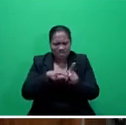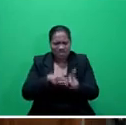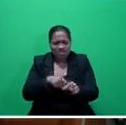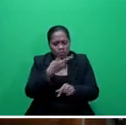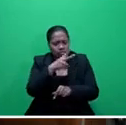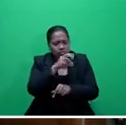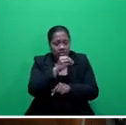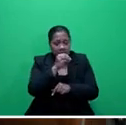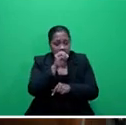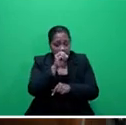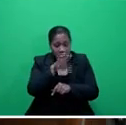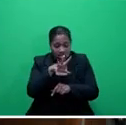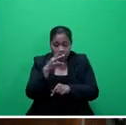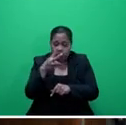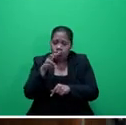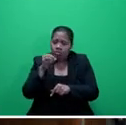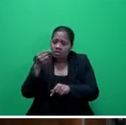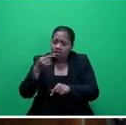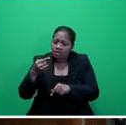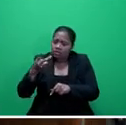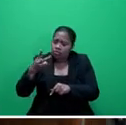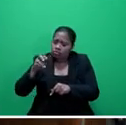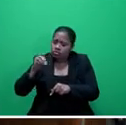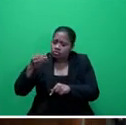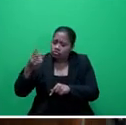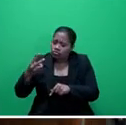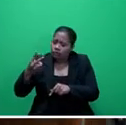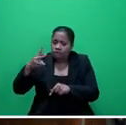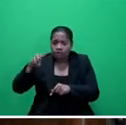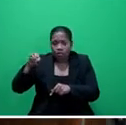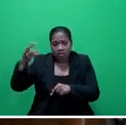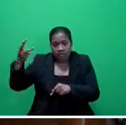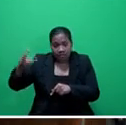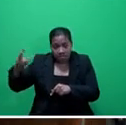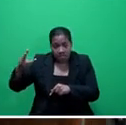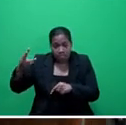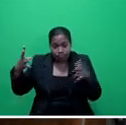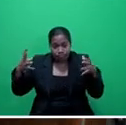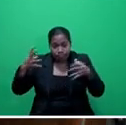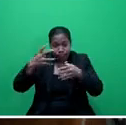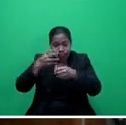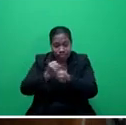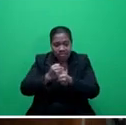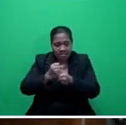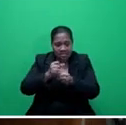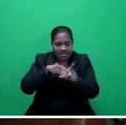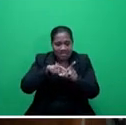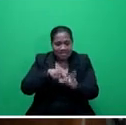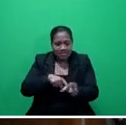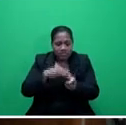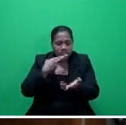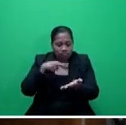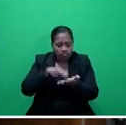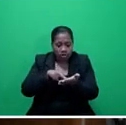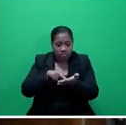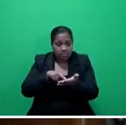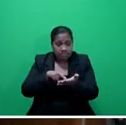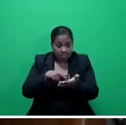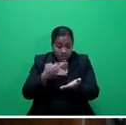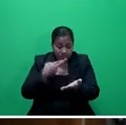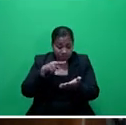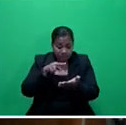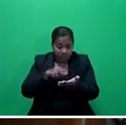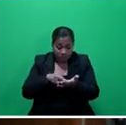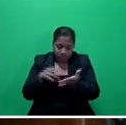2010, 2011, 2012 and 2013 financial year. This consolidated report was compiled by the previous Public